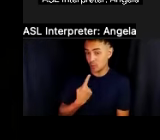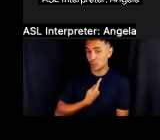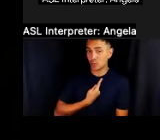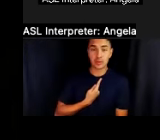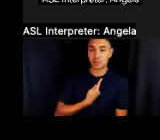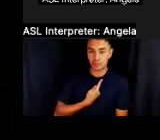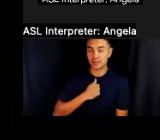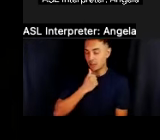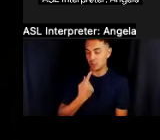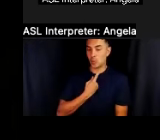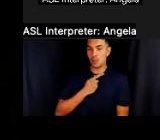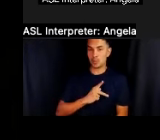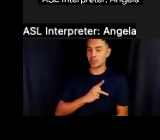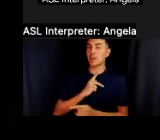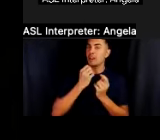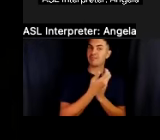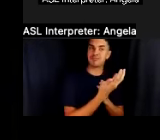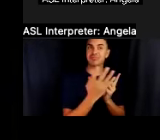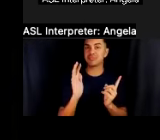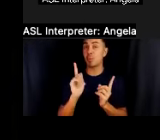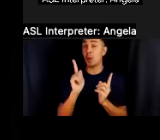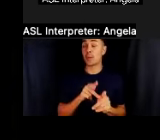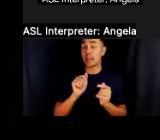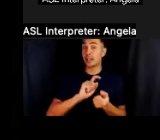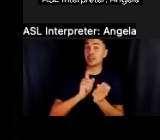of one person can change a whole community.